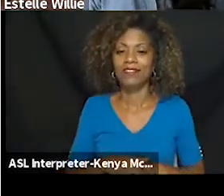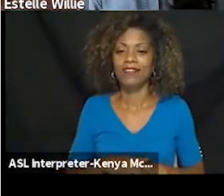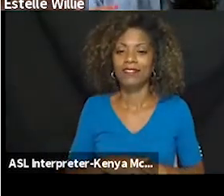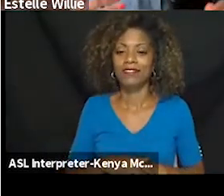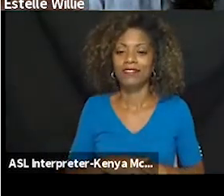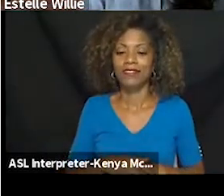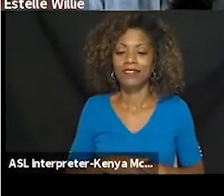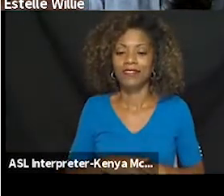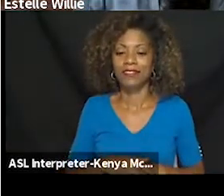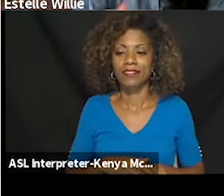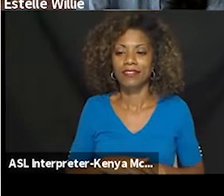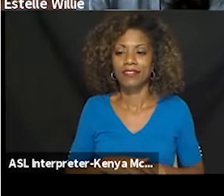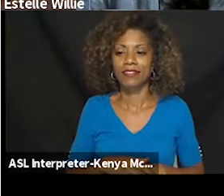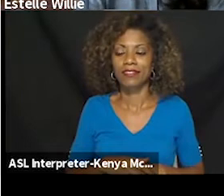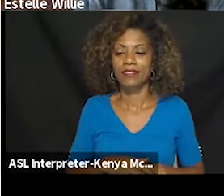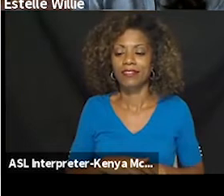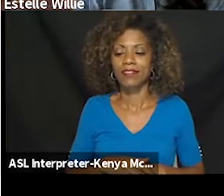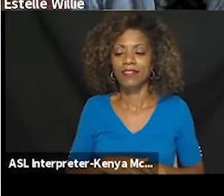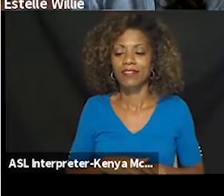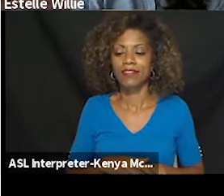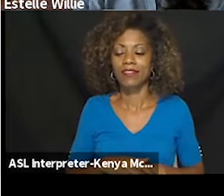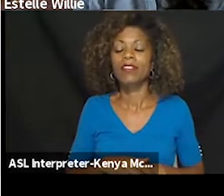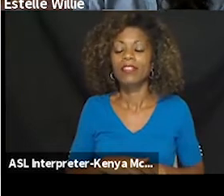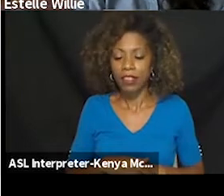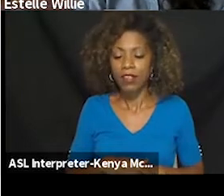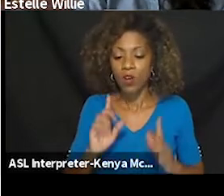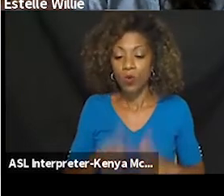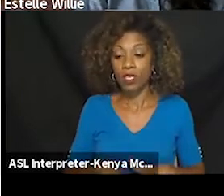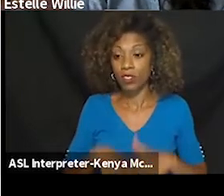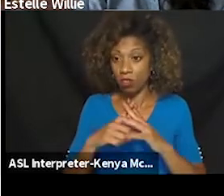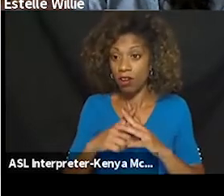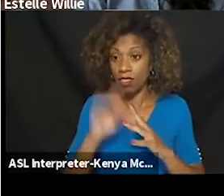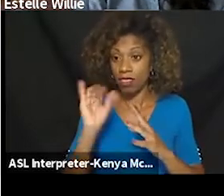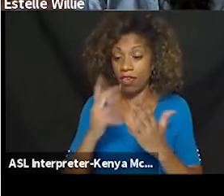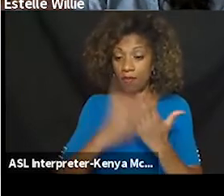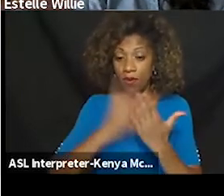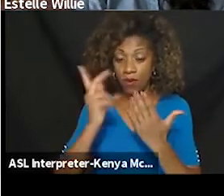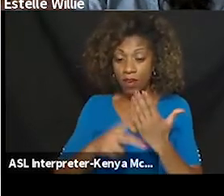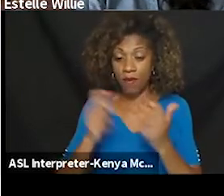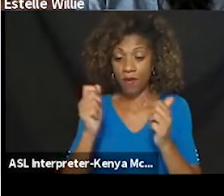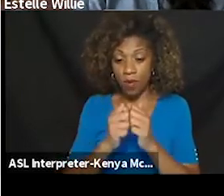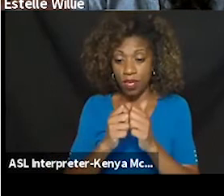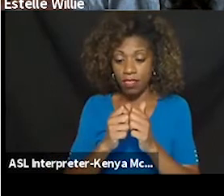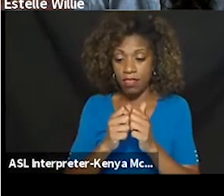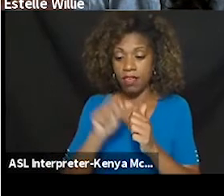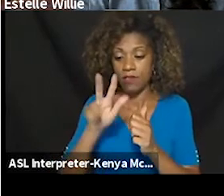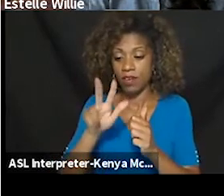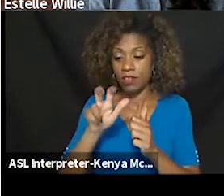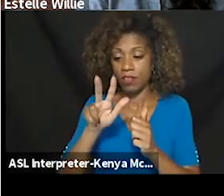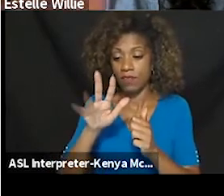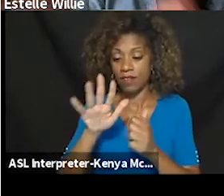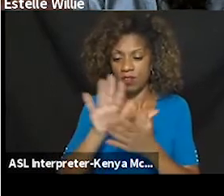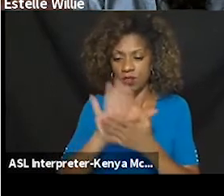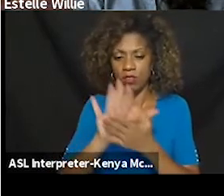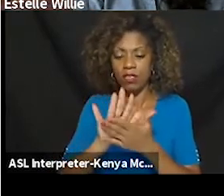opportunistic. So as you know, we launched that pilot with the 335 schools in October, and that was going to